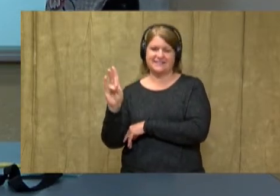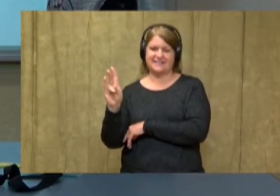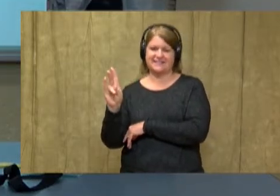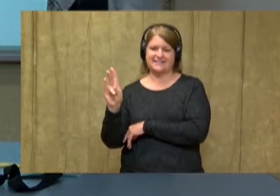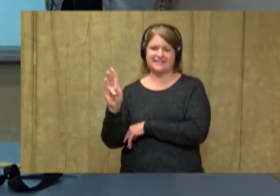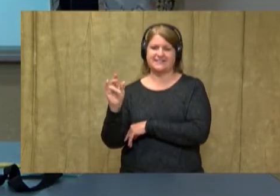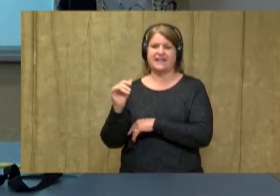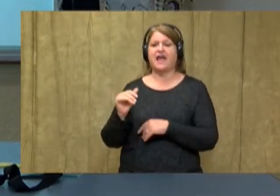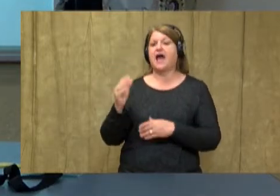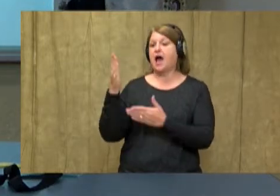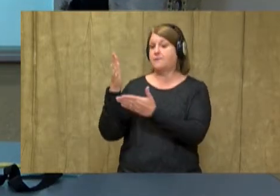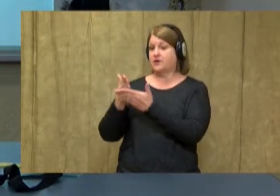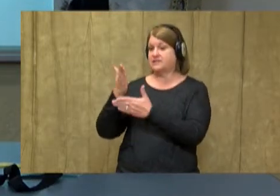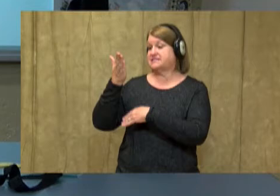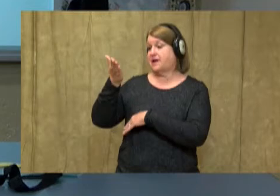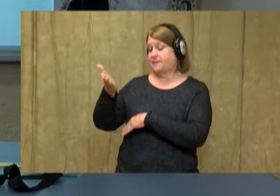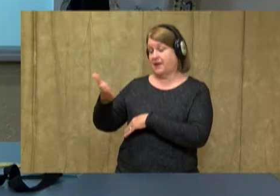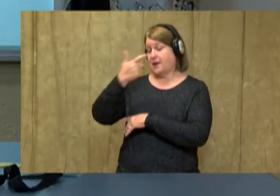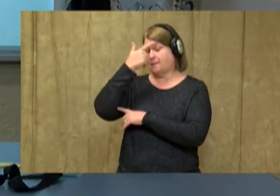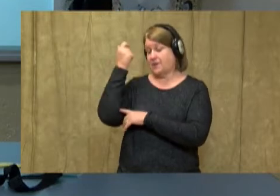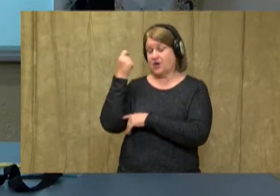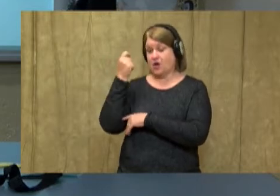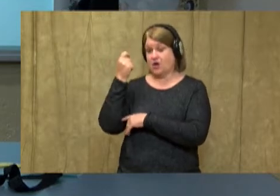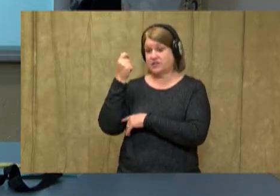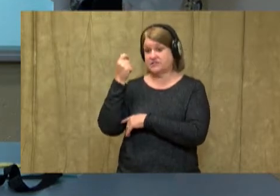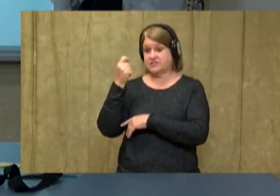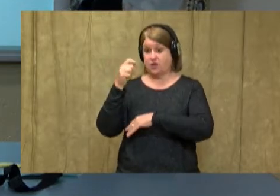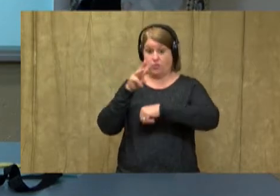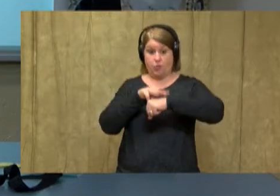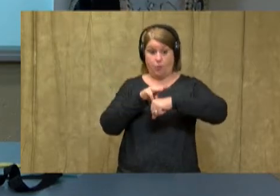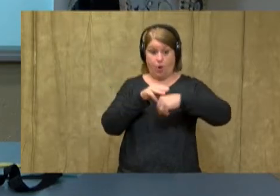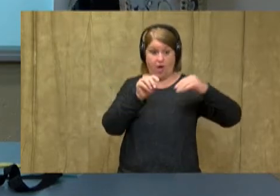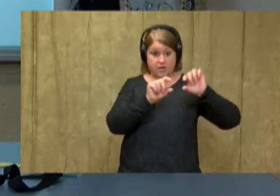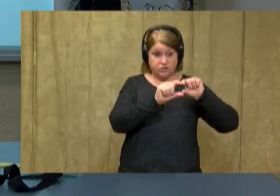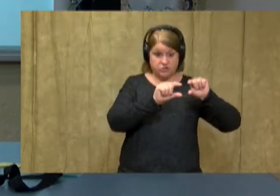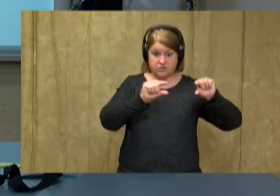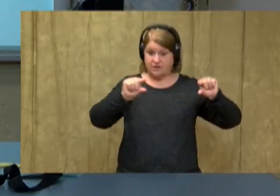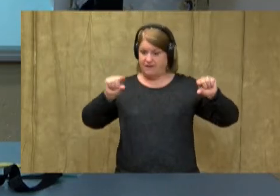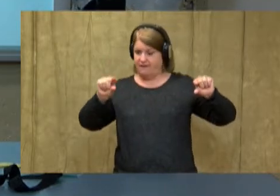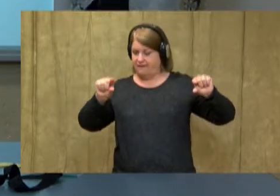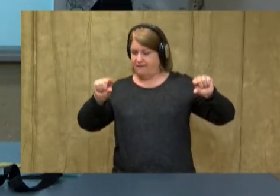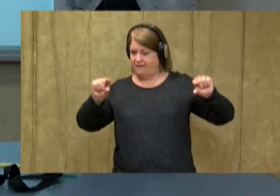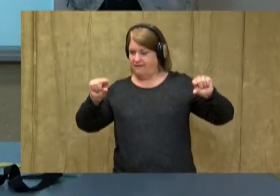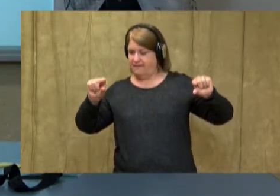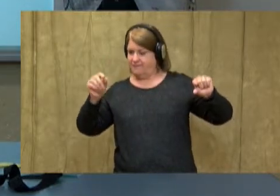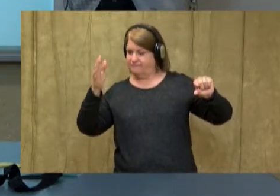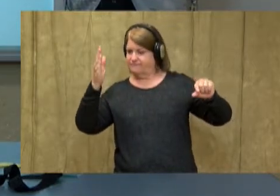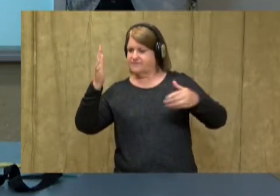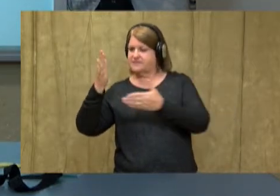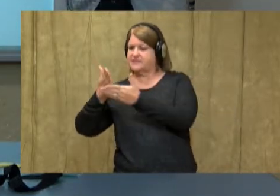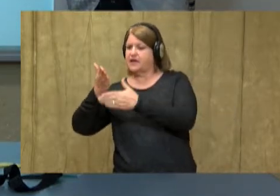17. I'm going to stop right here because the end of our watch ends right here.